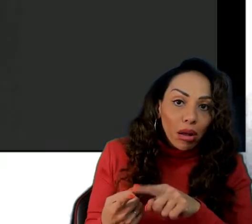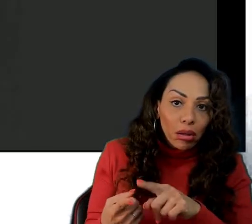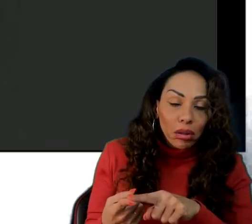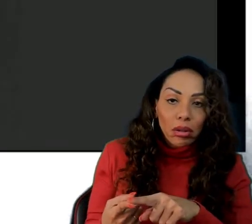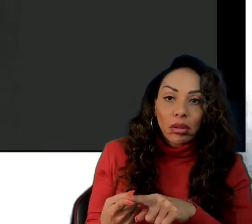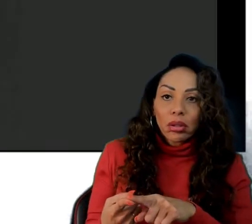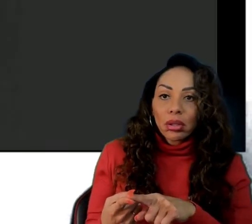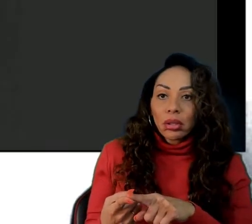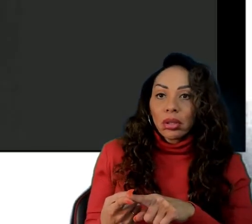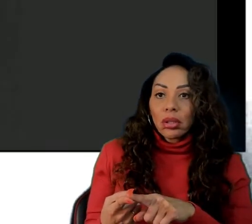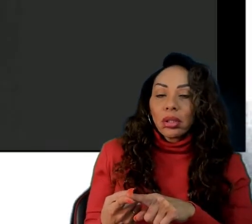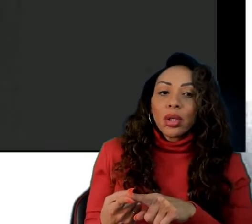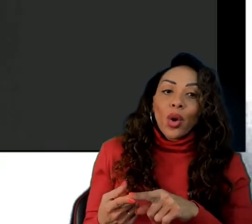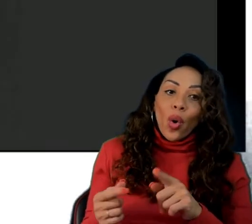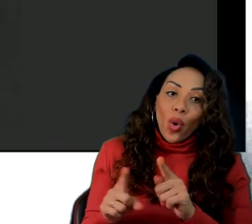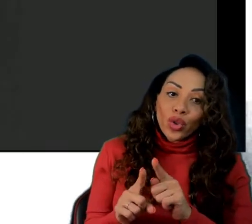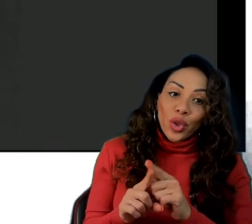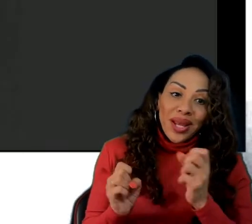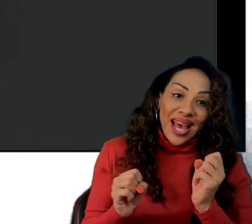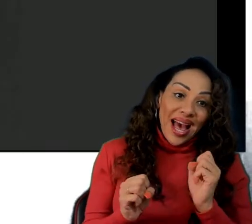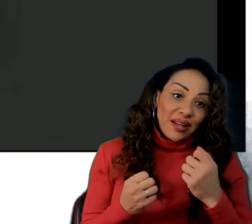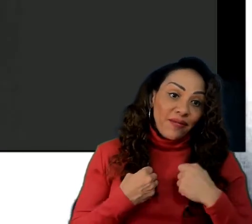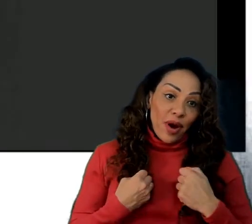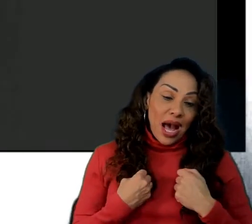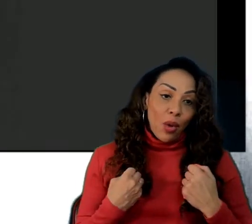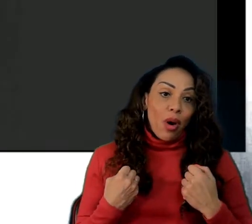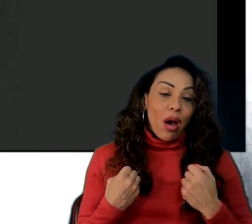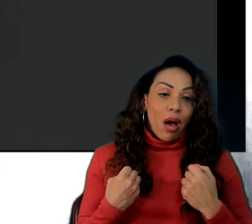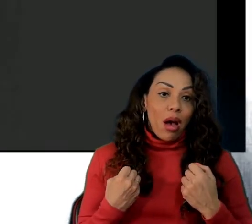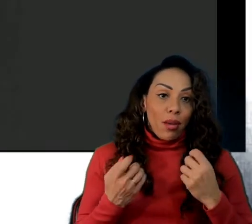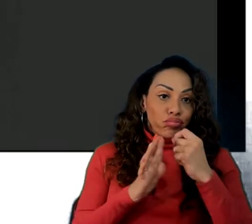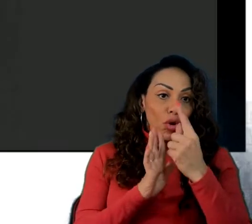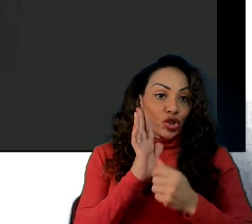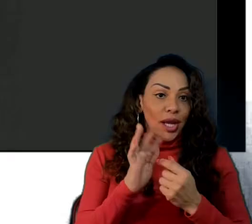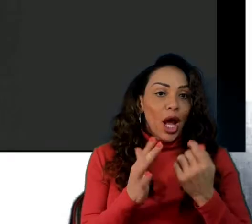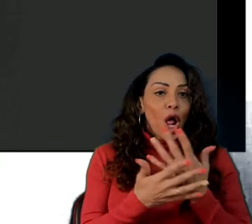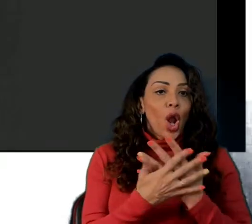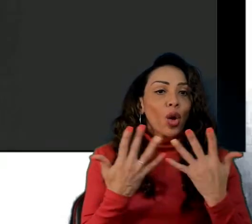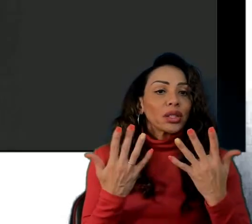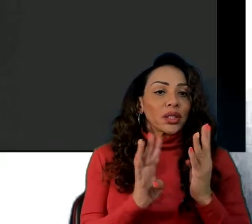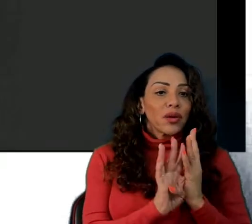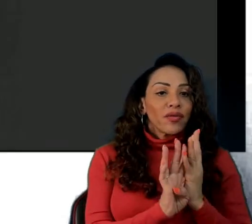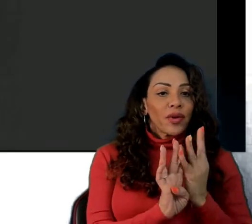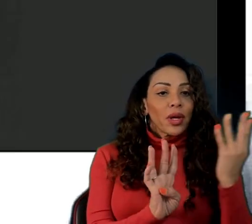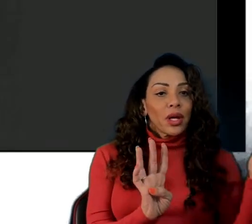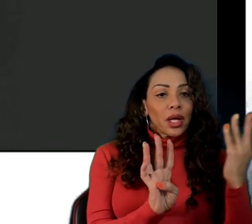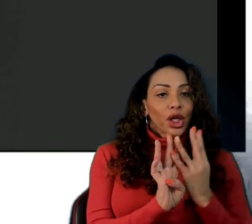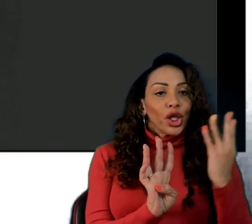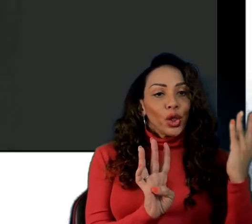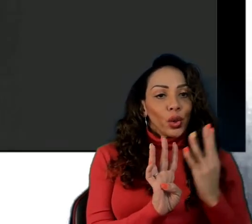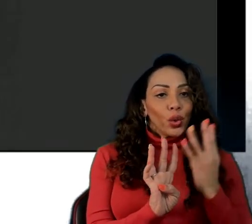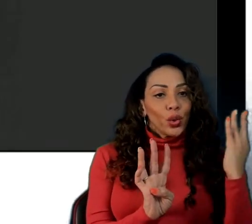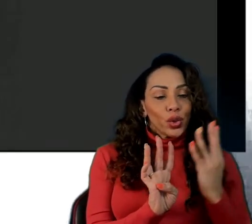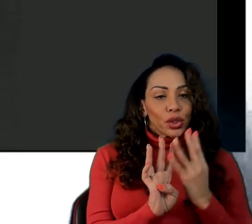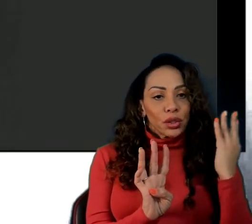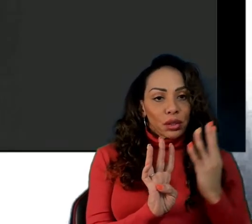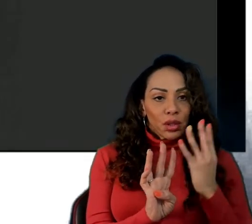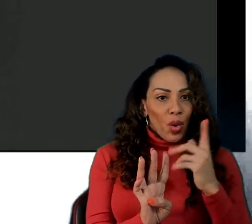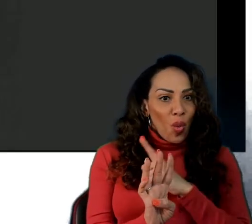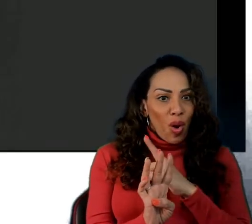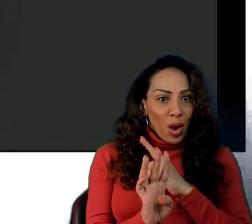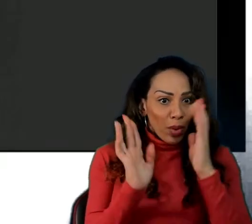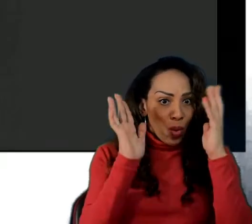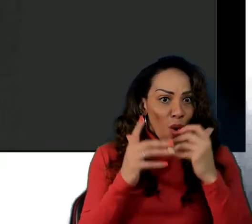schedule people in because we were very nervous of fatiguing the algae. And so we had a lot of queues at some points.